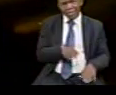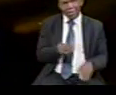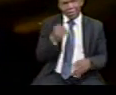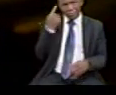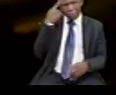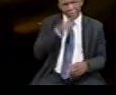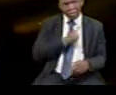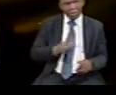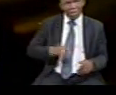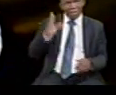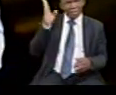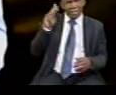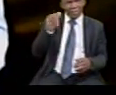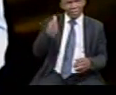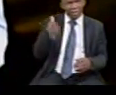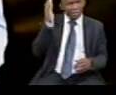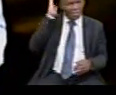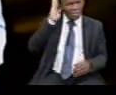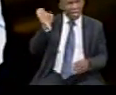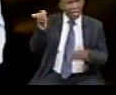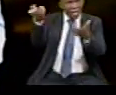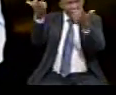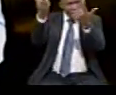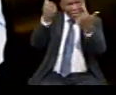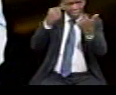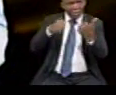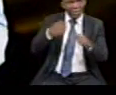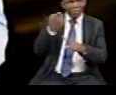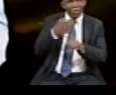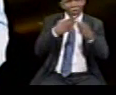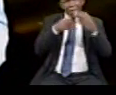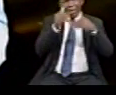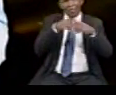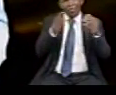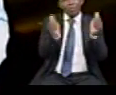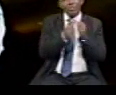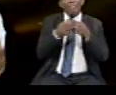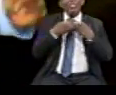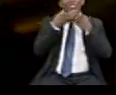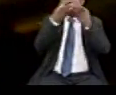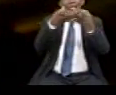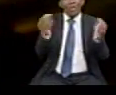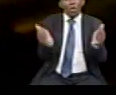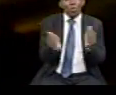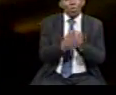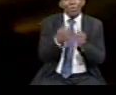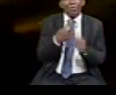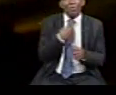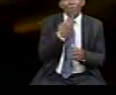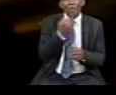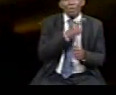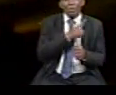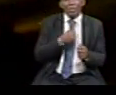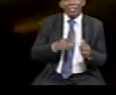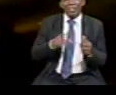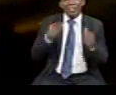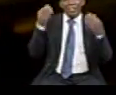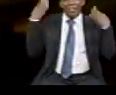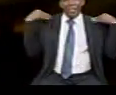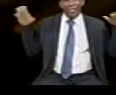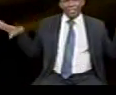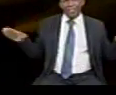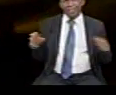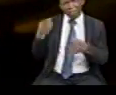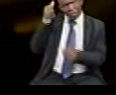Lord shall descend from where? For shall descend from heaven with a shout. Remember the angel? He said this same